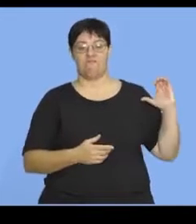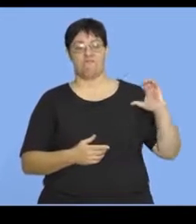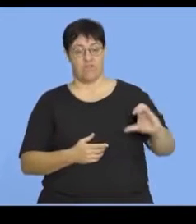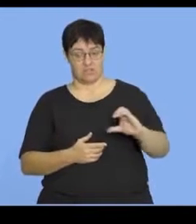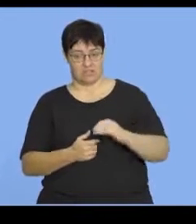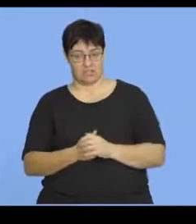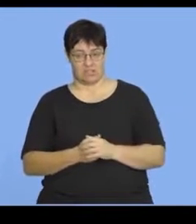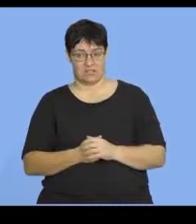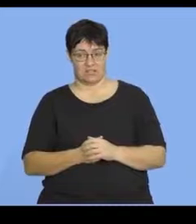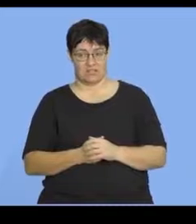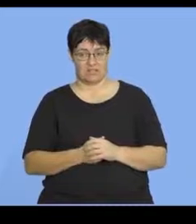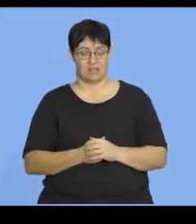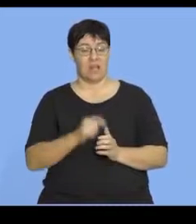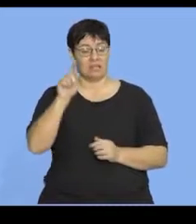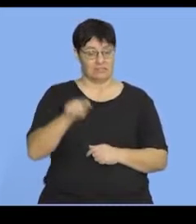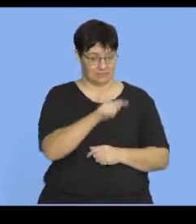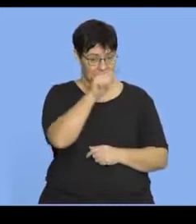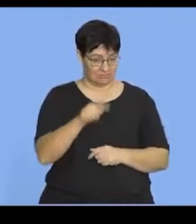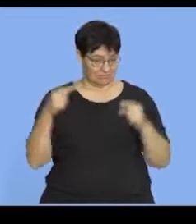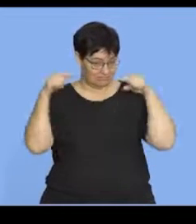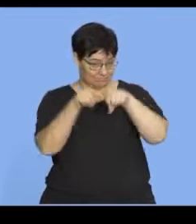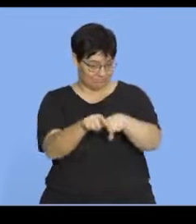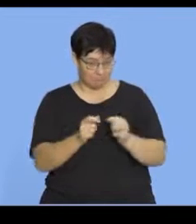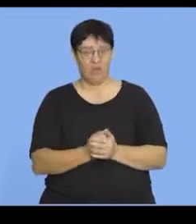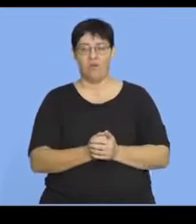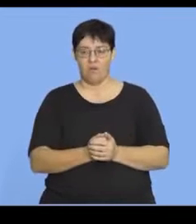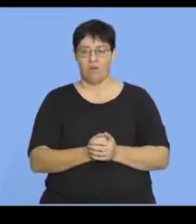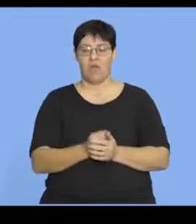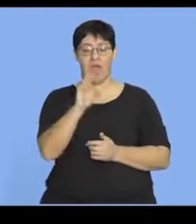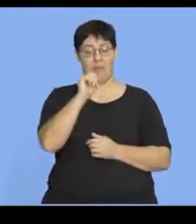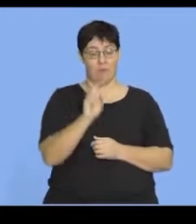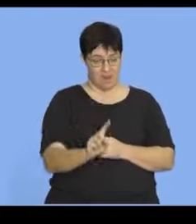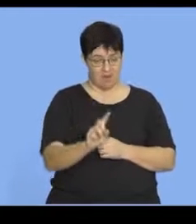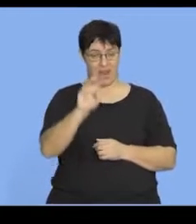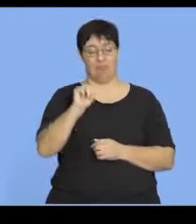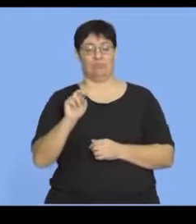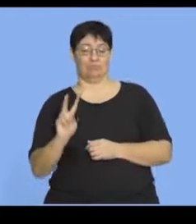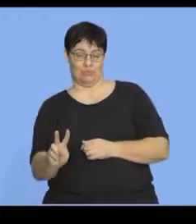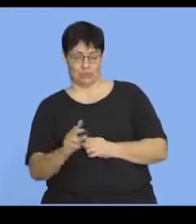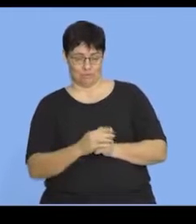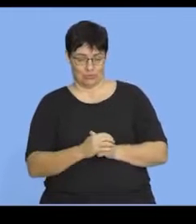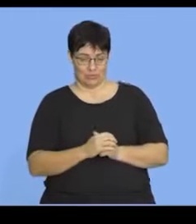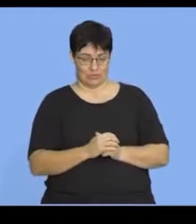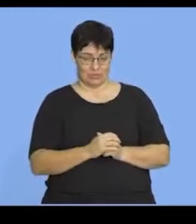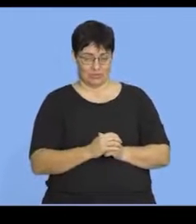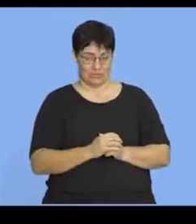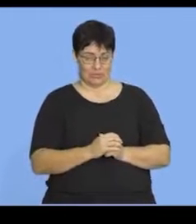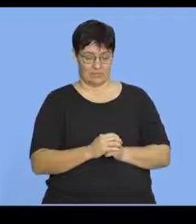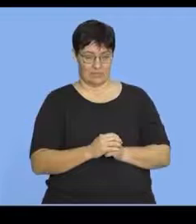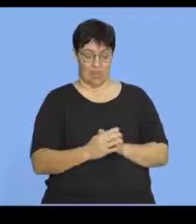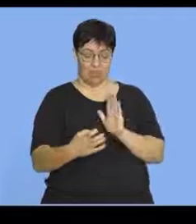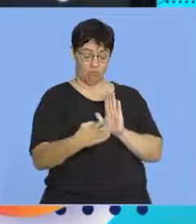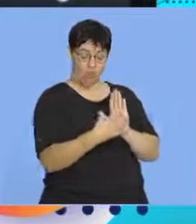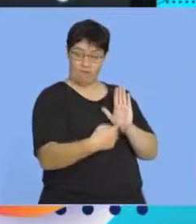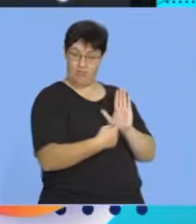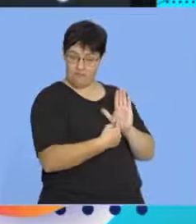force directly proportional to mass 1 times mass 2. If my